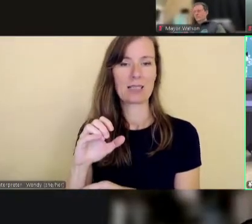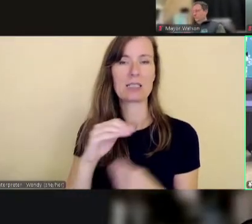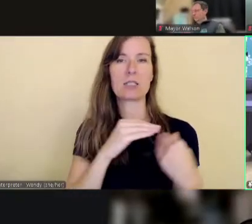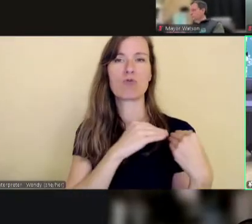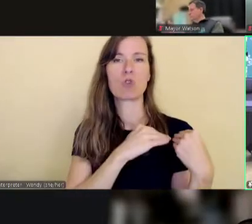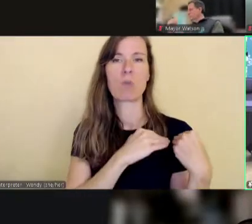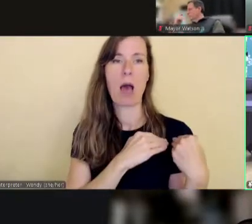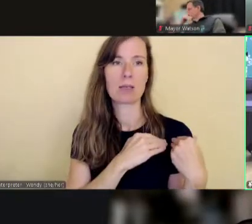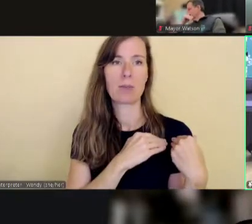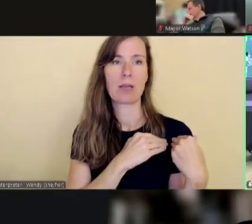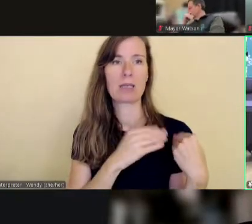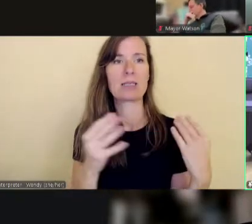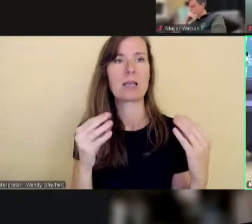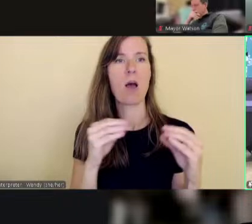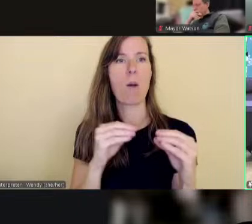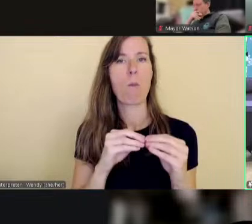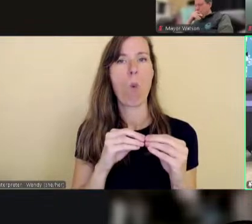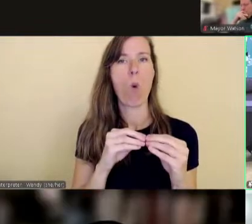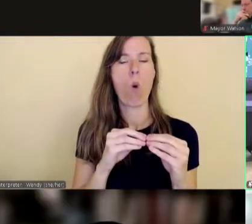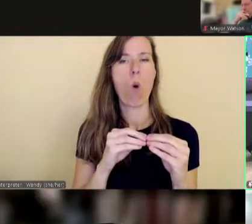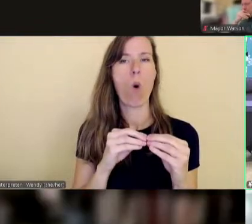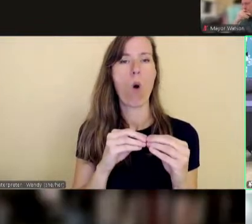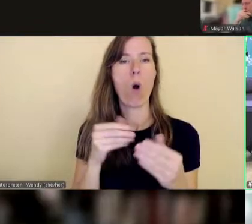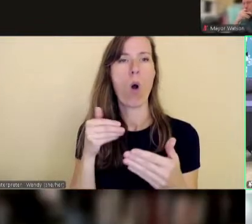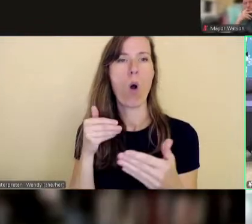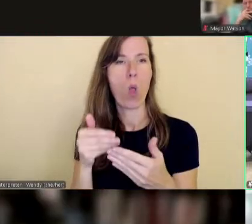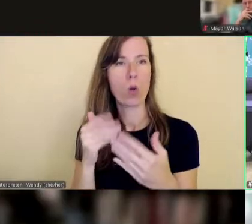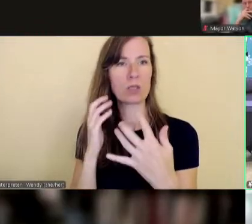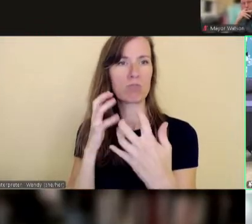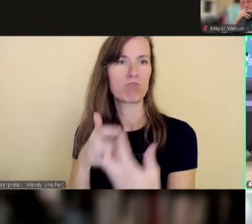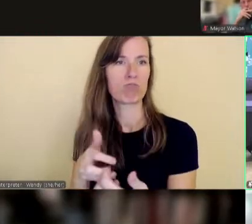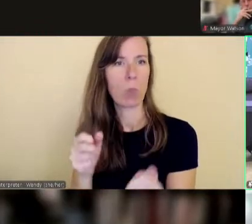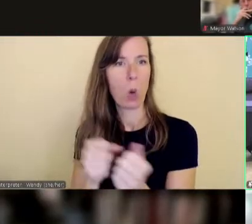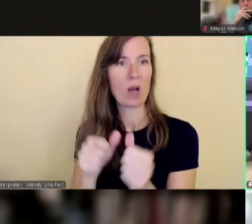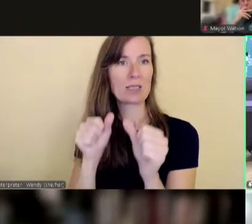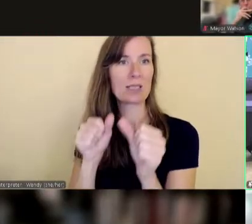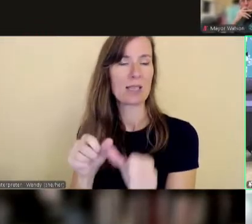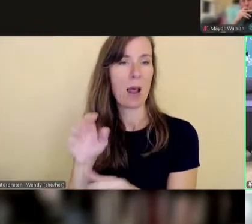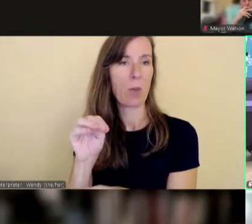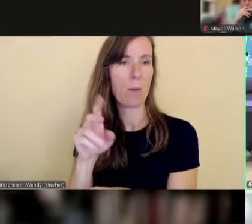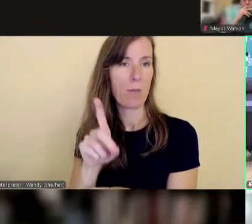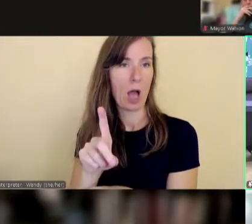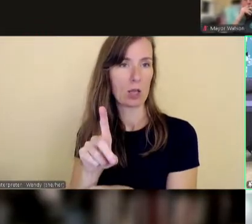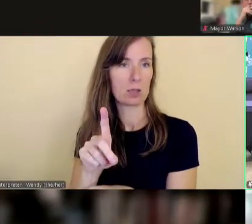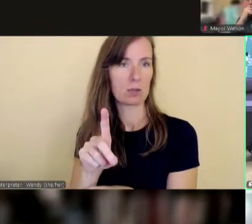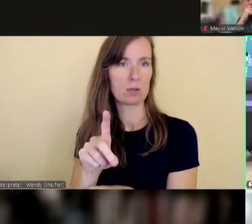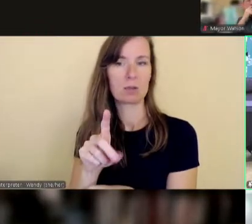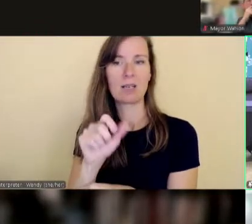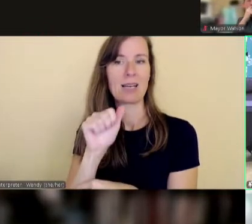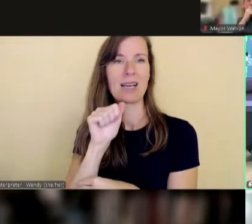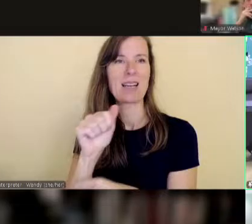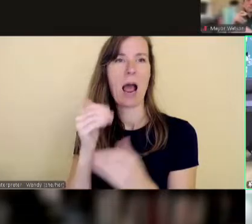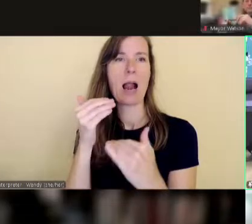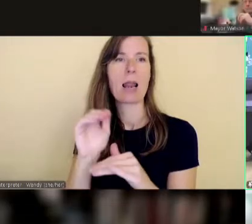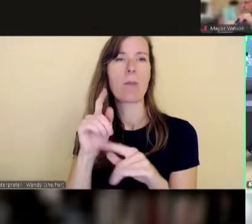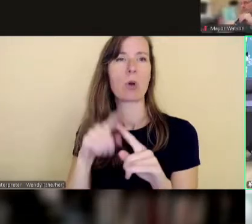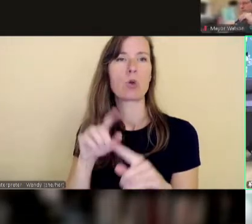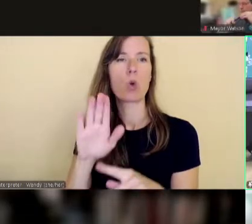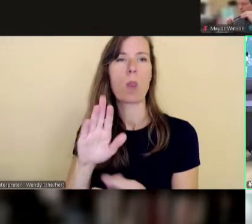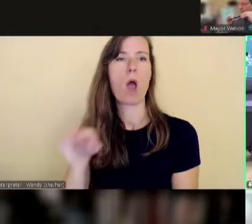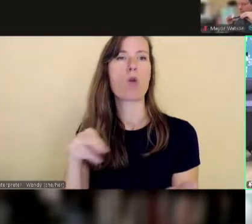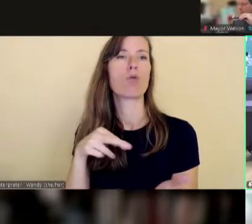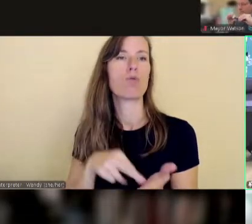responsibilities were more closely aligned with Sustainable Maryland and not limited to their roles with Sustainable